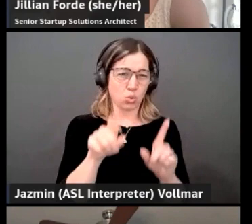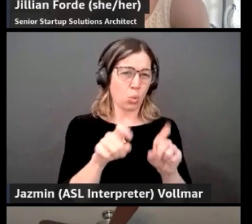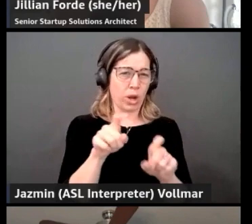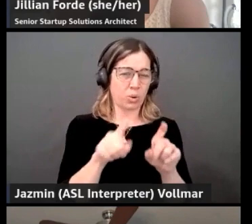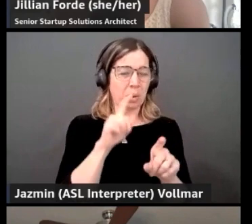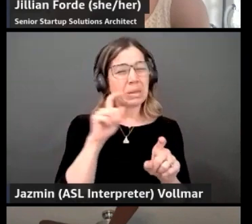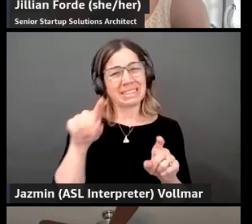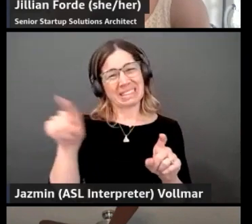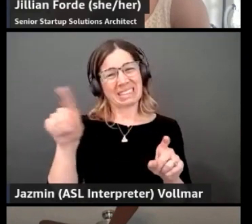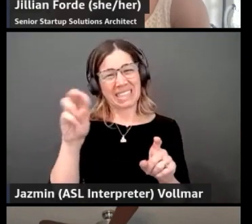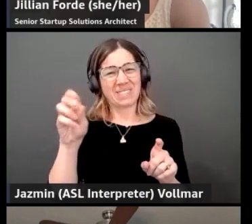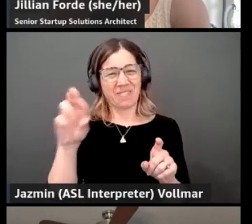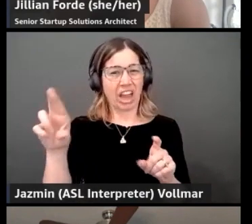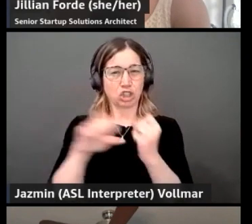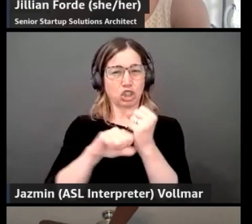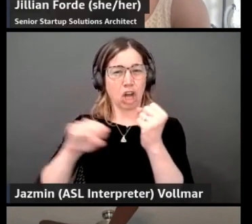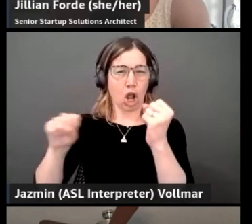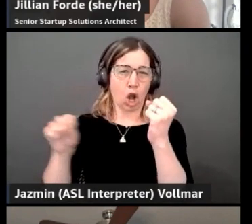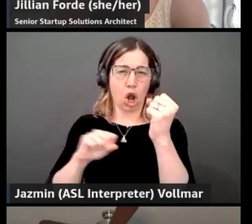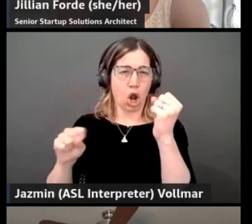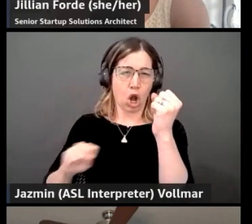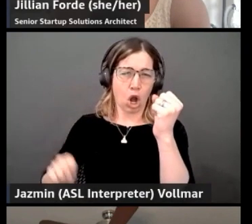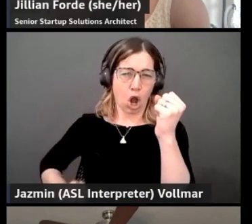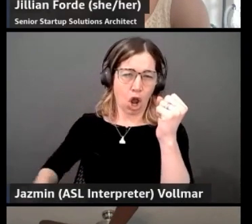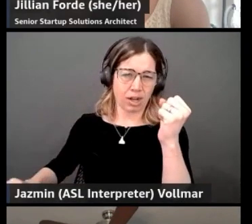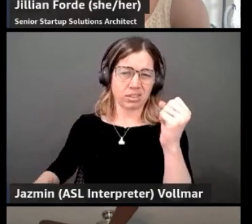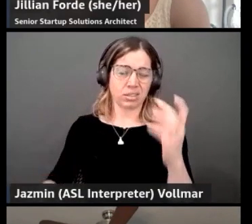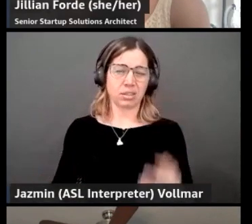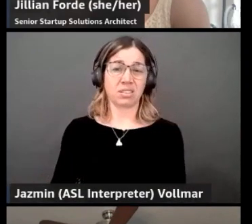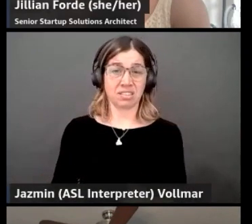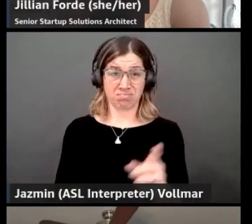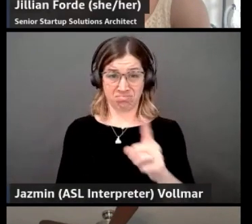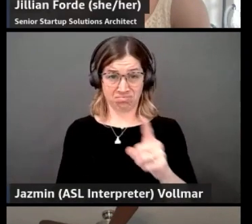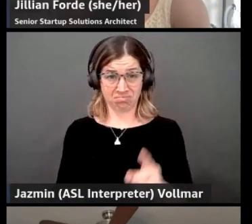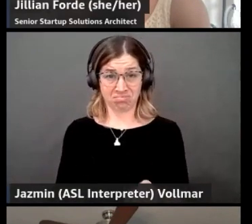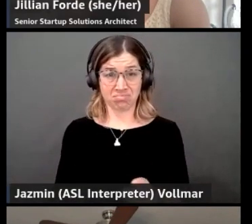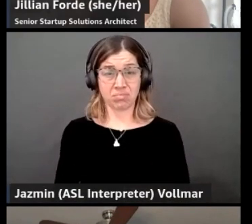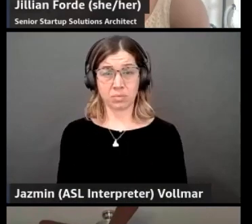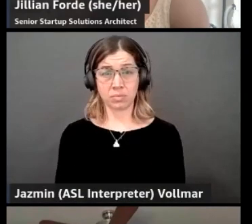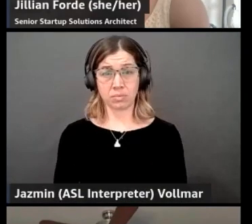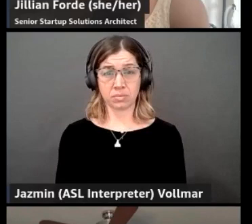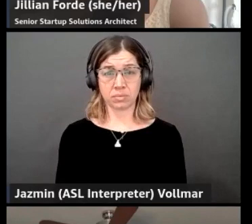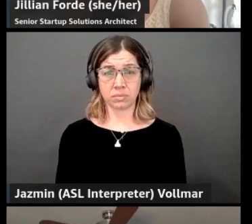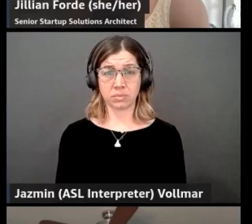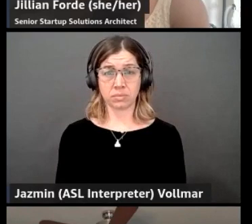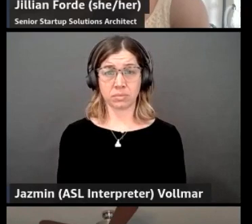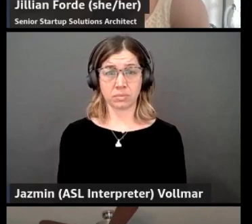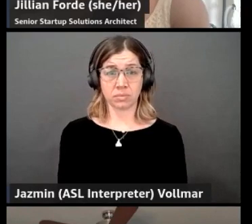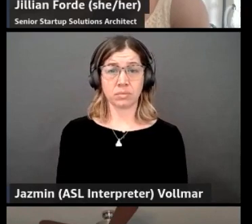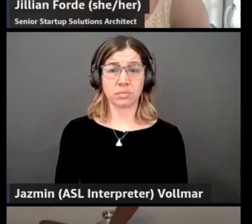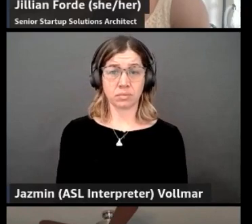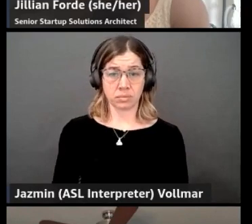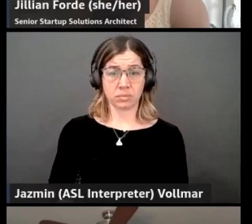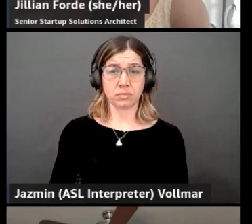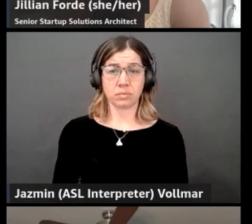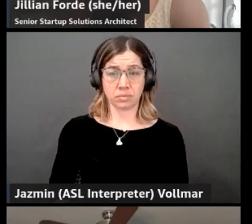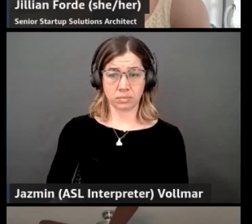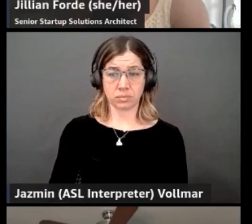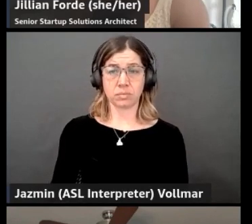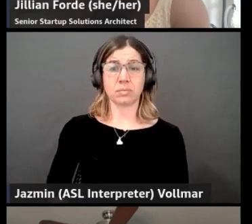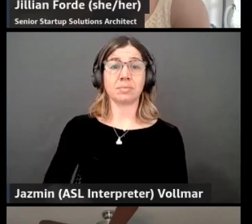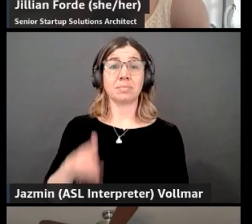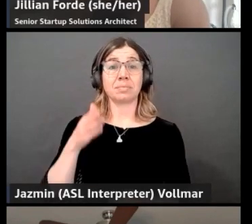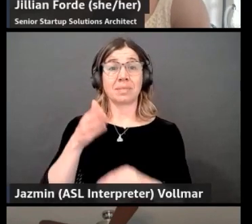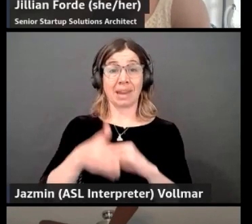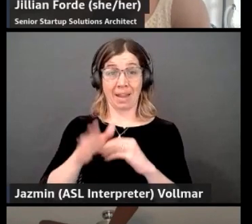long. And let's scroll down. So we can see that, let me just, so we can see that, after I warmed the cache